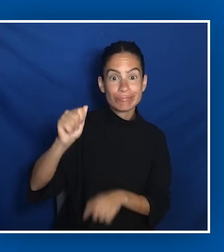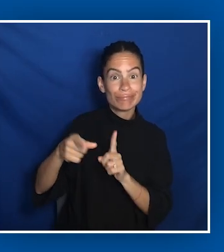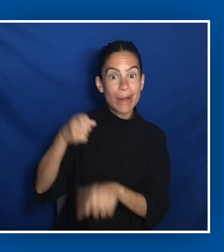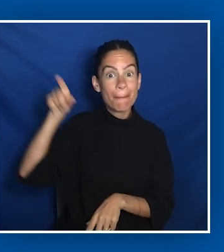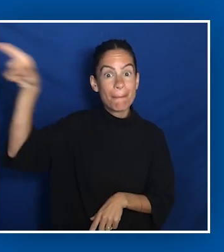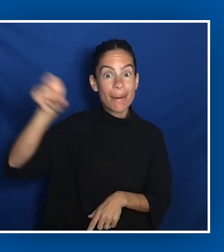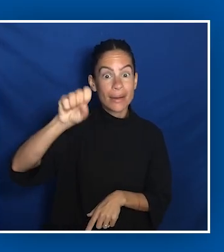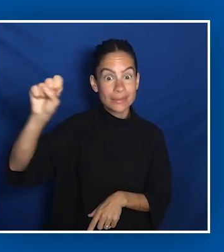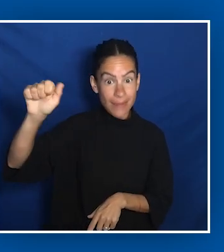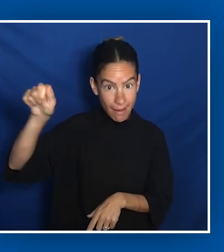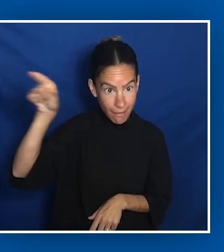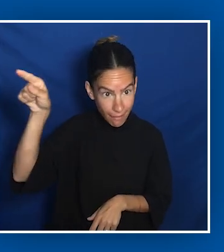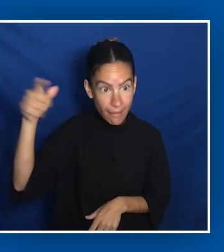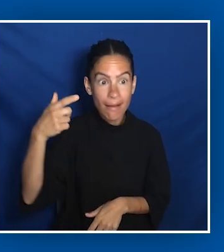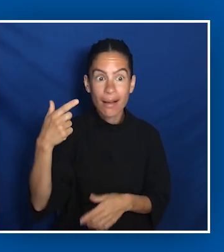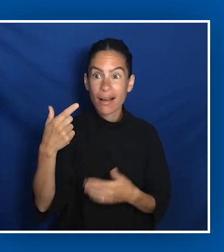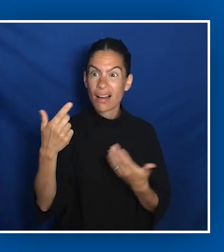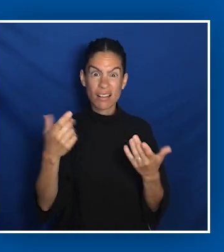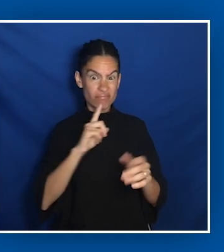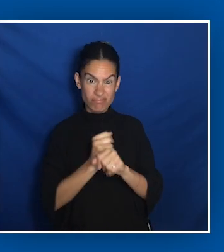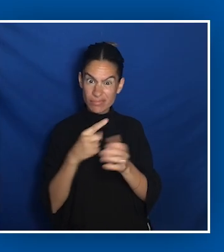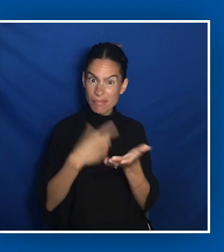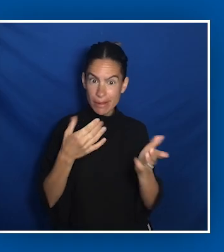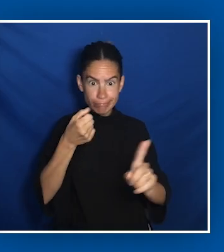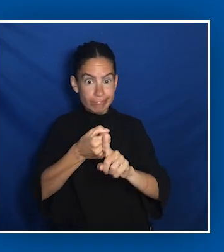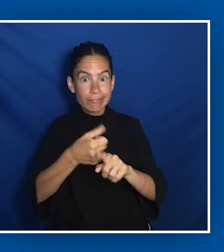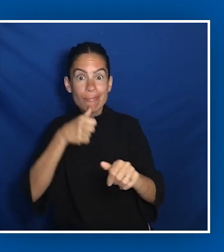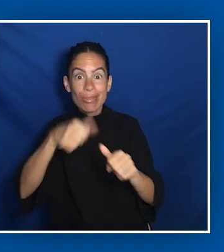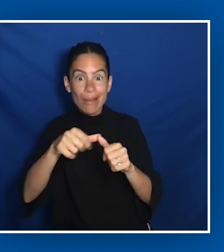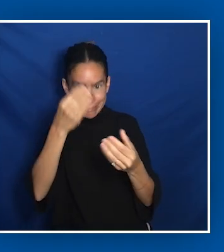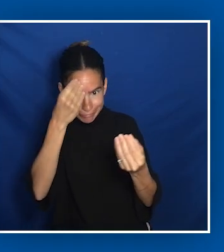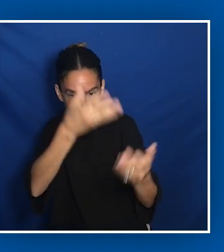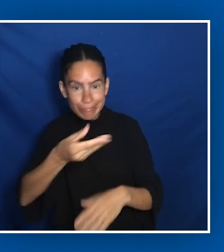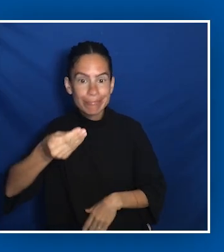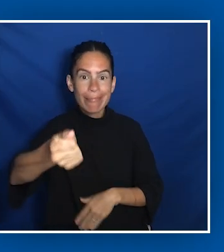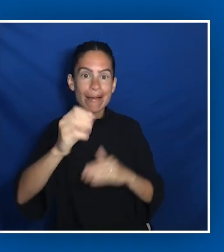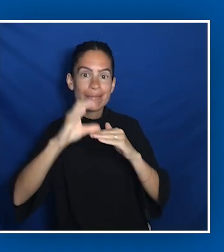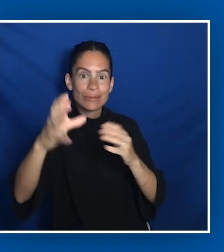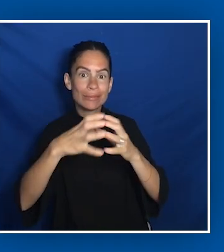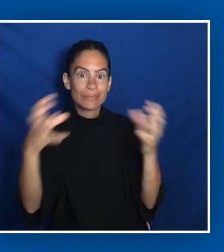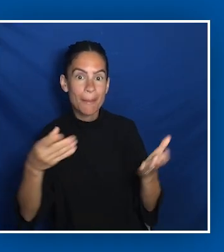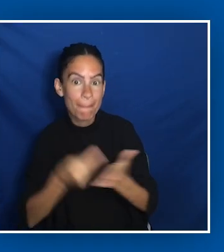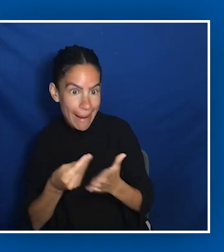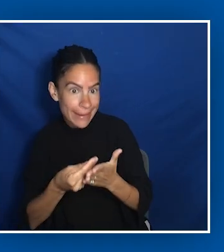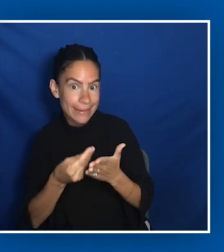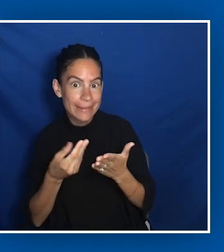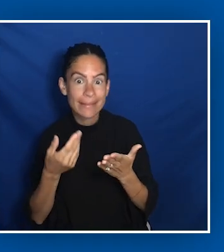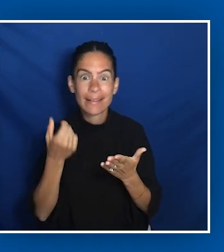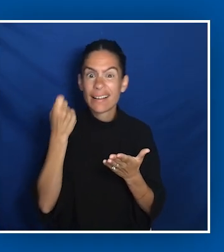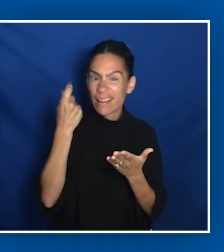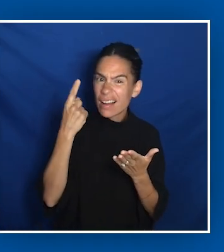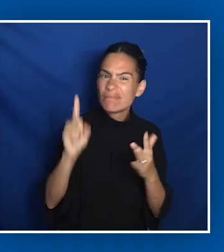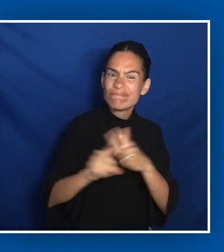disability benefits from the Social Security Administration, SSA, you might get a notice of overpayment to let you know that you received too